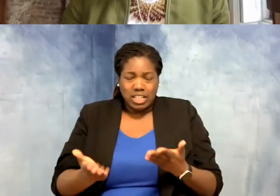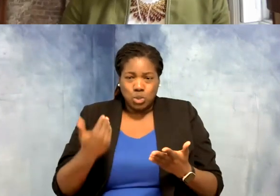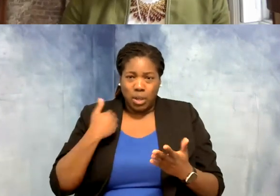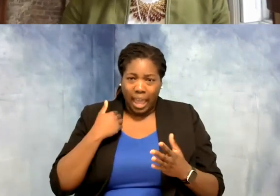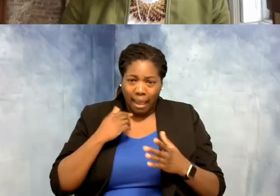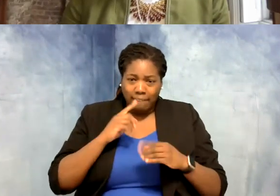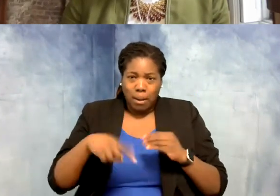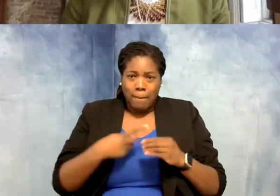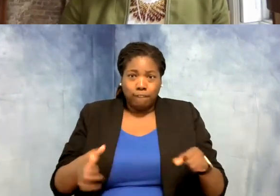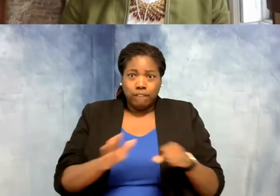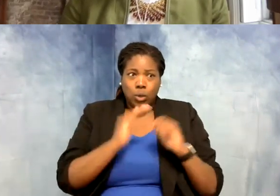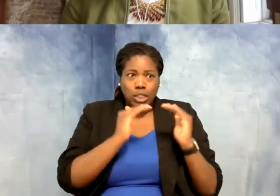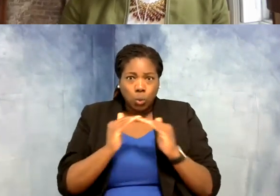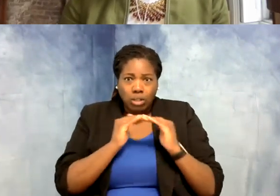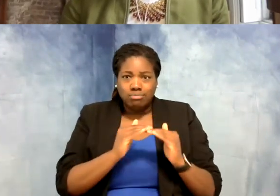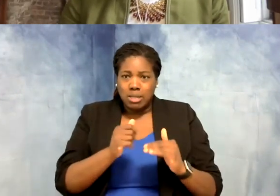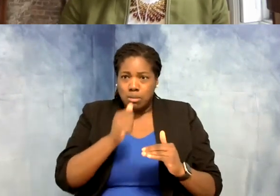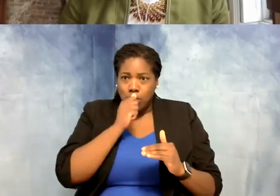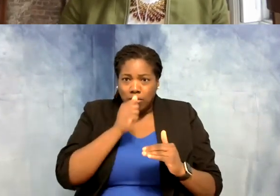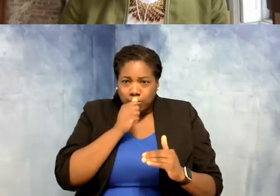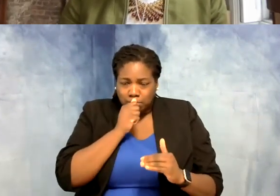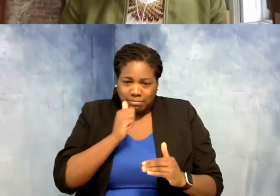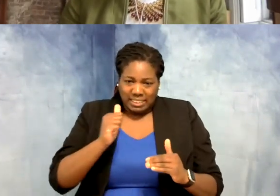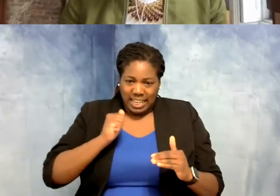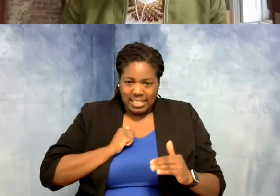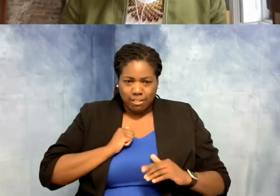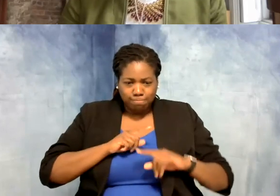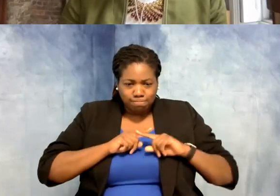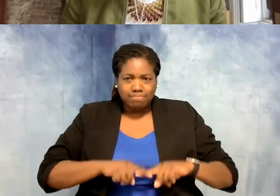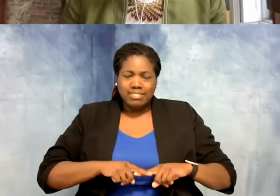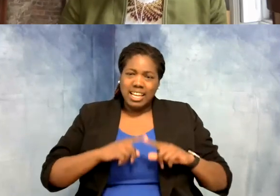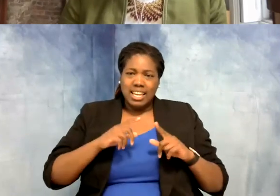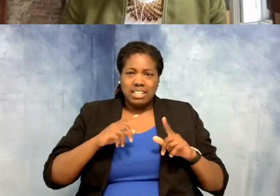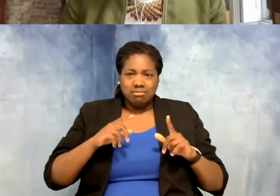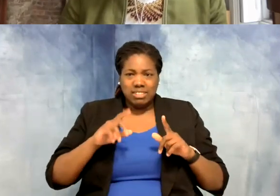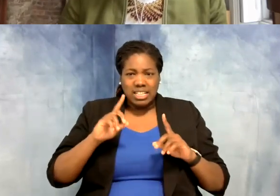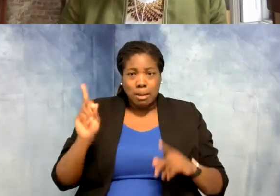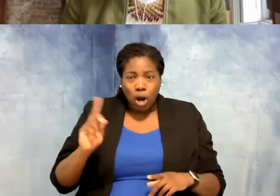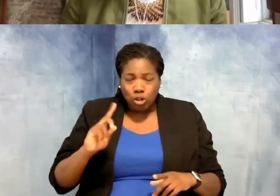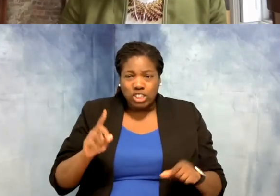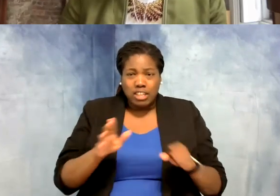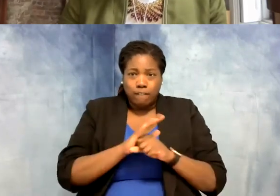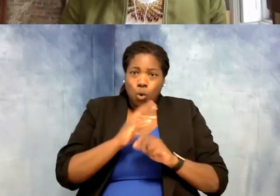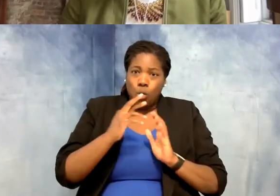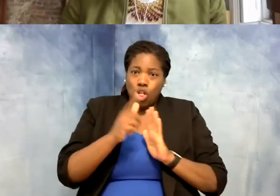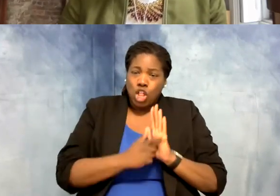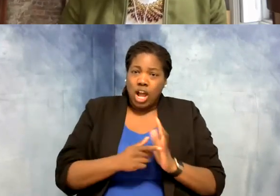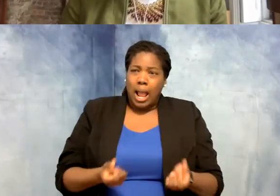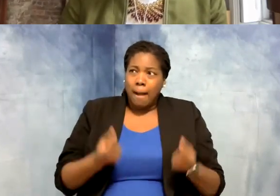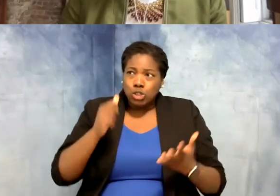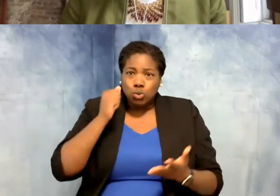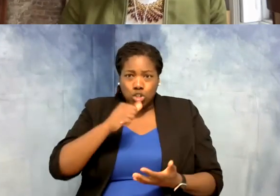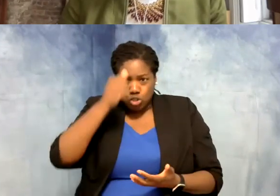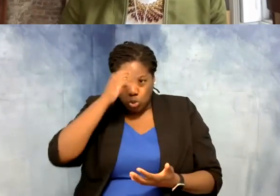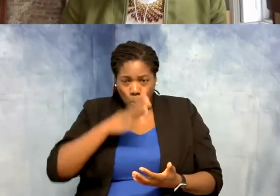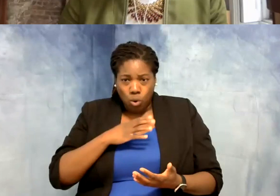full equality, privacy and autonomy, and about democracy and the rule of law. How much do girls and women